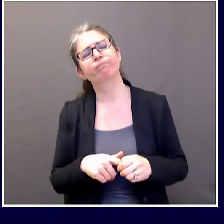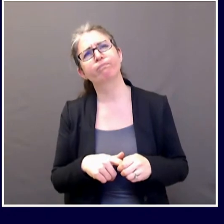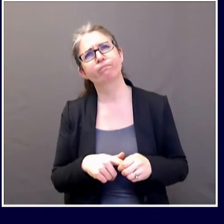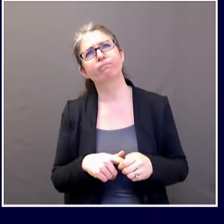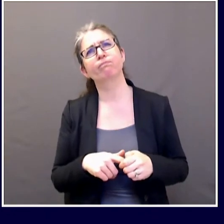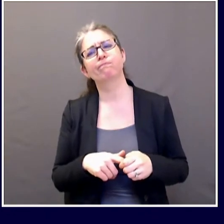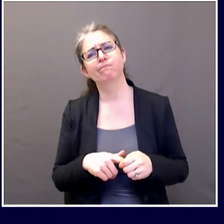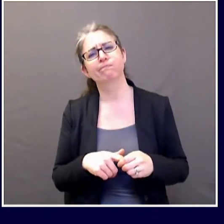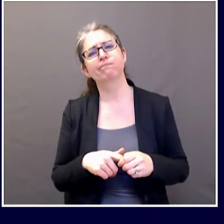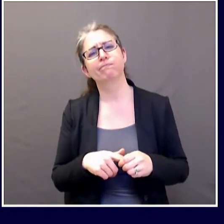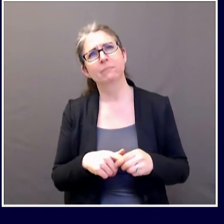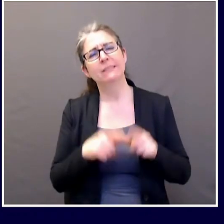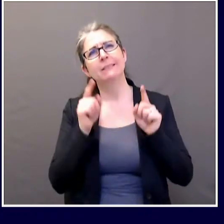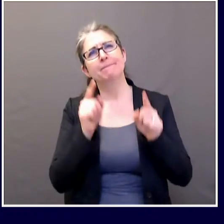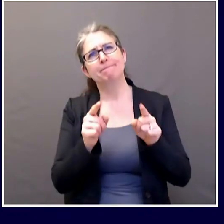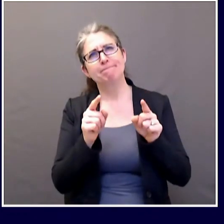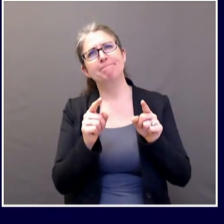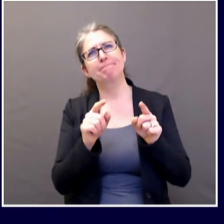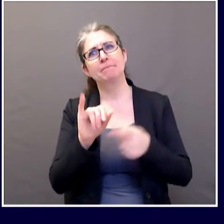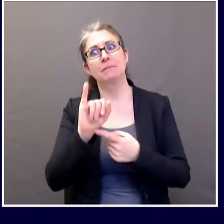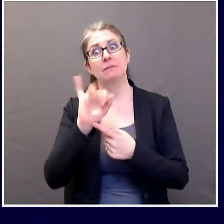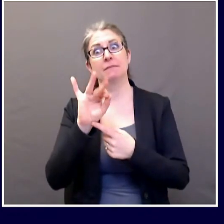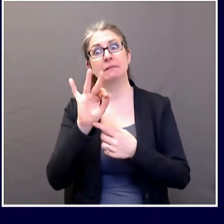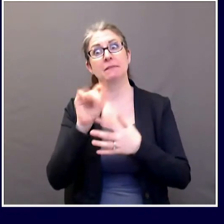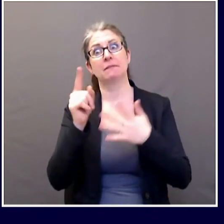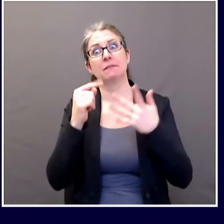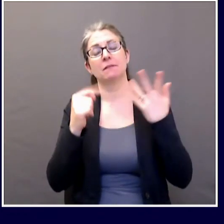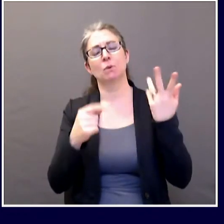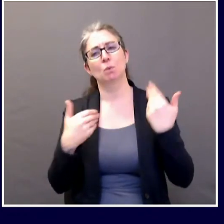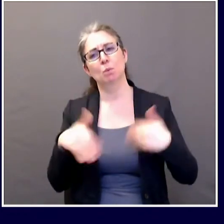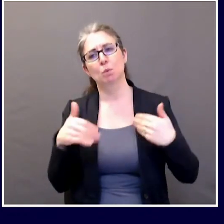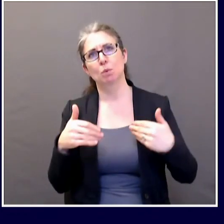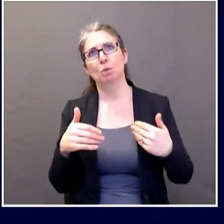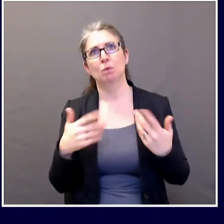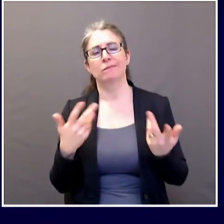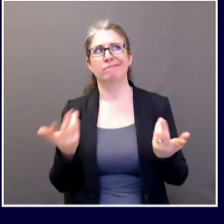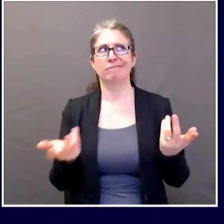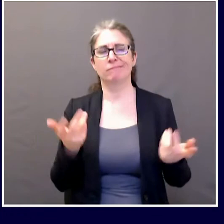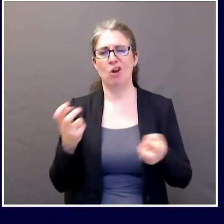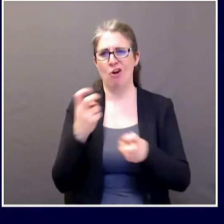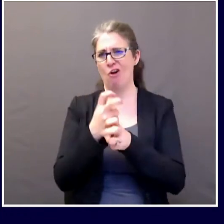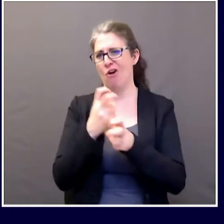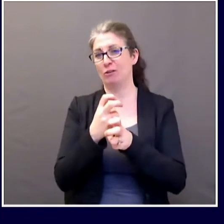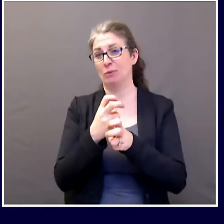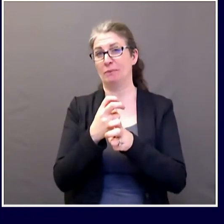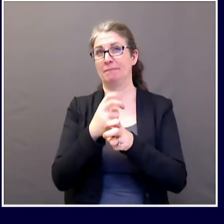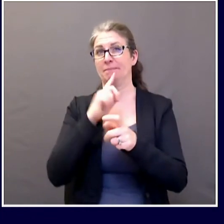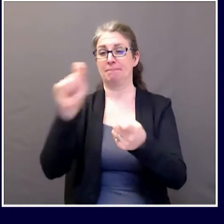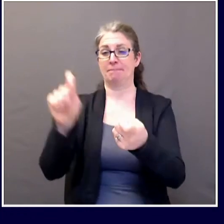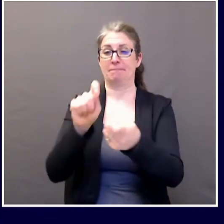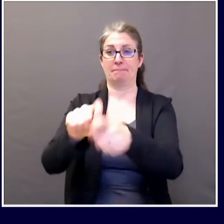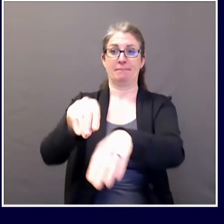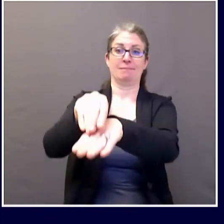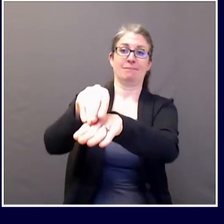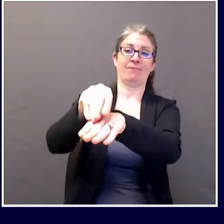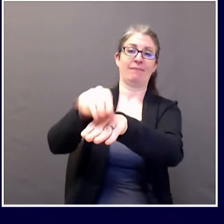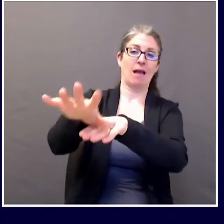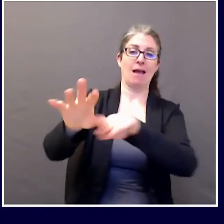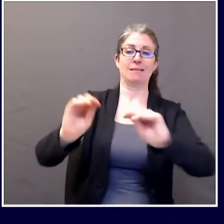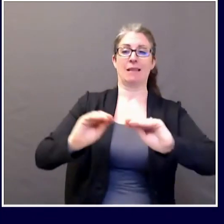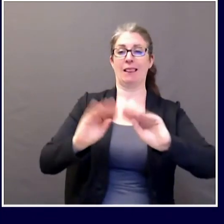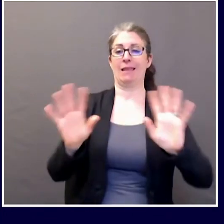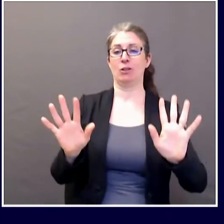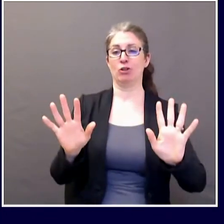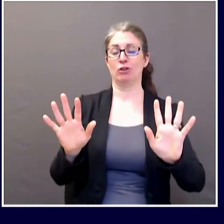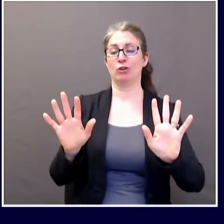There's just too many unknowns to make anything I would say to be applicable. And so it's difficult to really